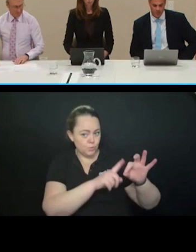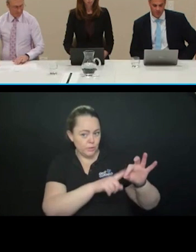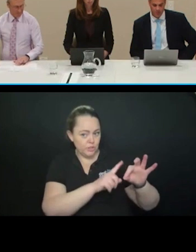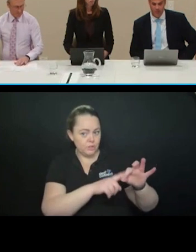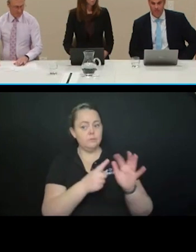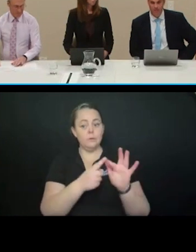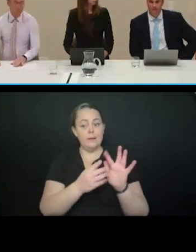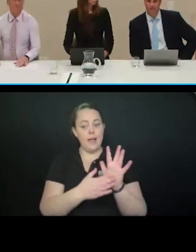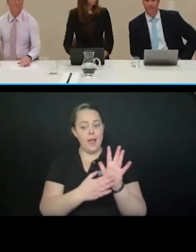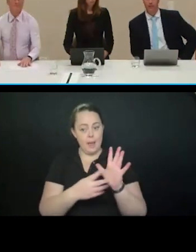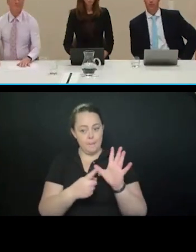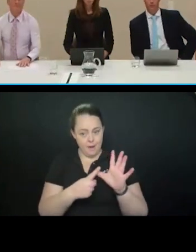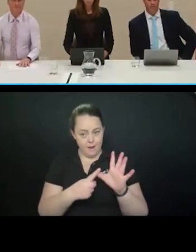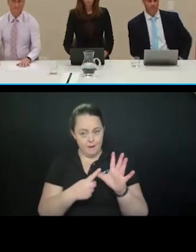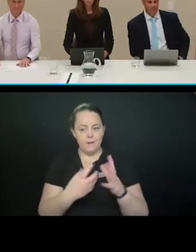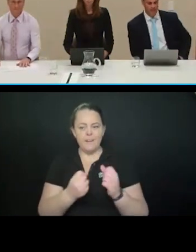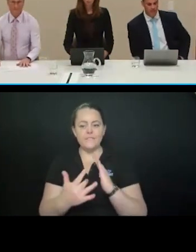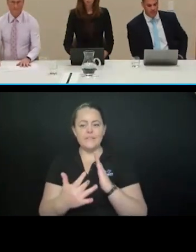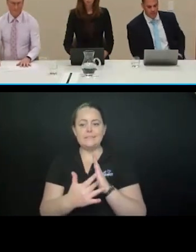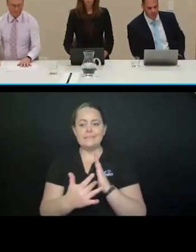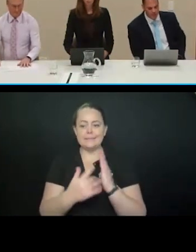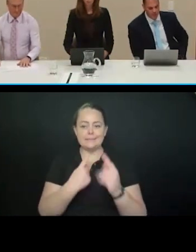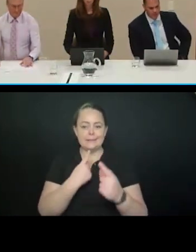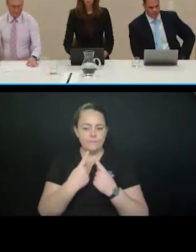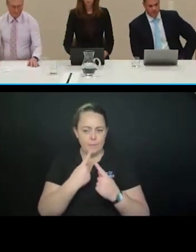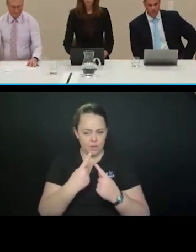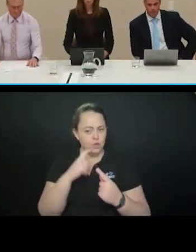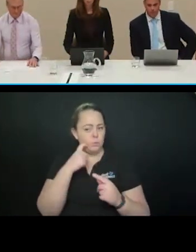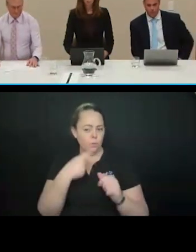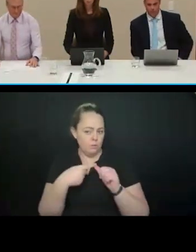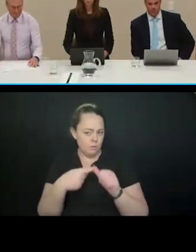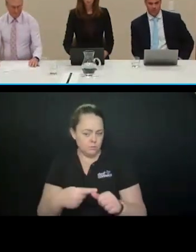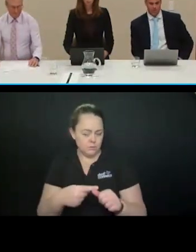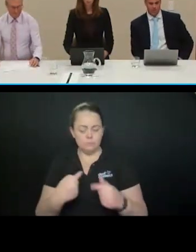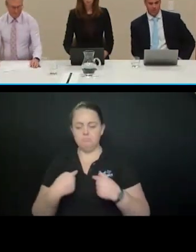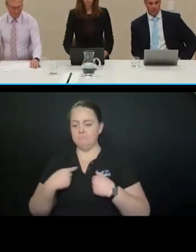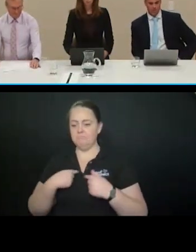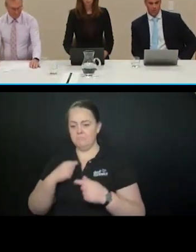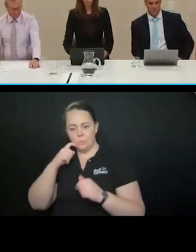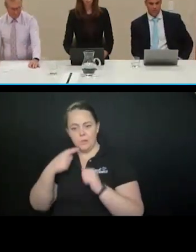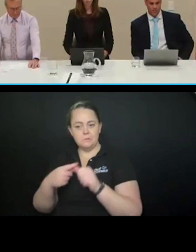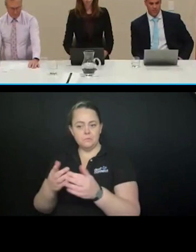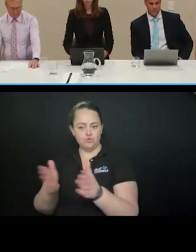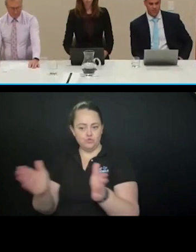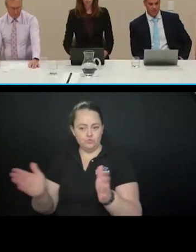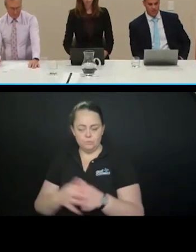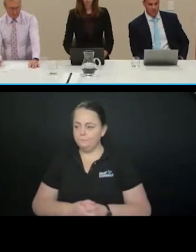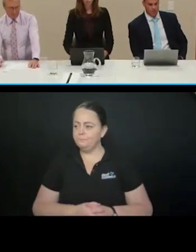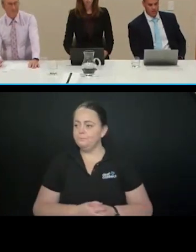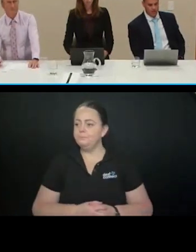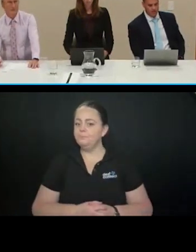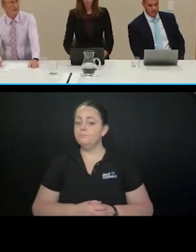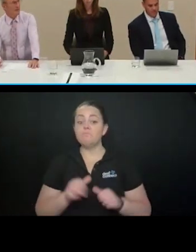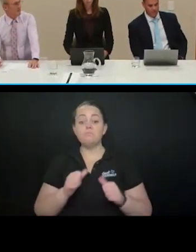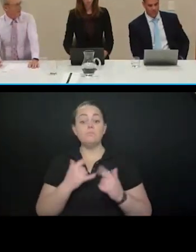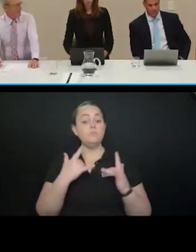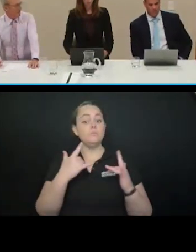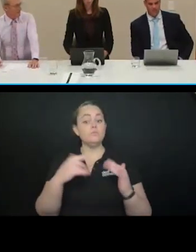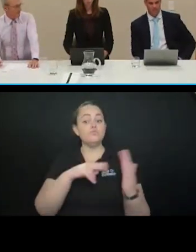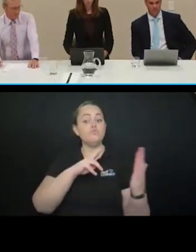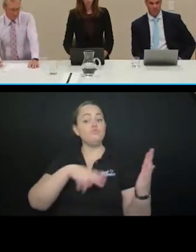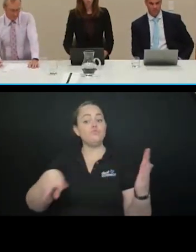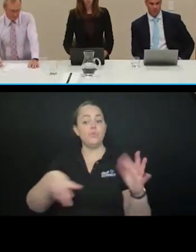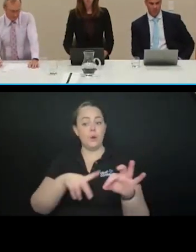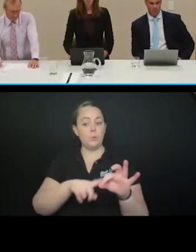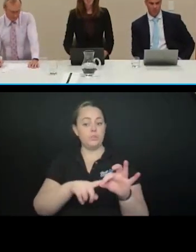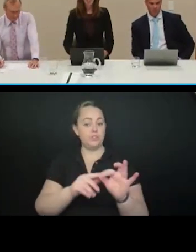will speak to any of the technical specifications. So just looking at the questions now, I can